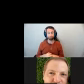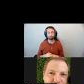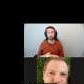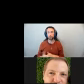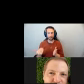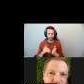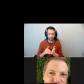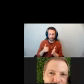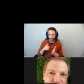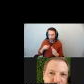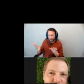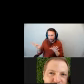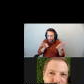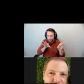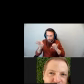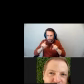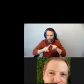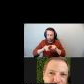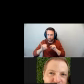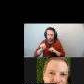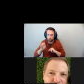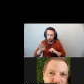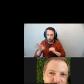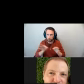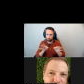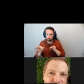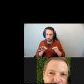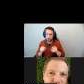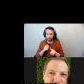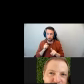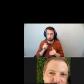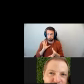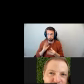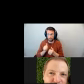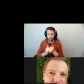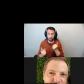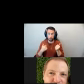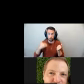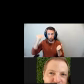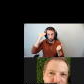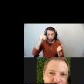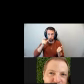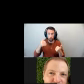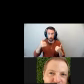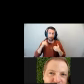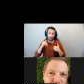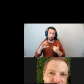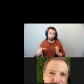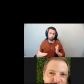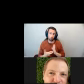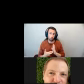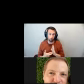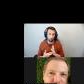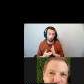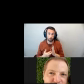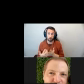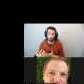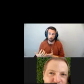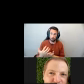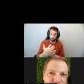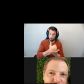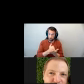descriptions together from everybody I know that has a business relationship management role. Pulled that together